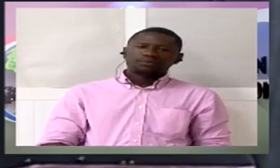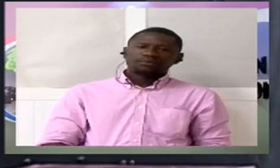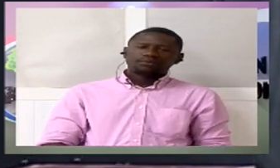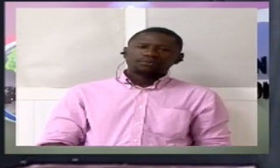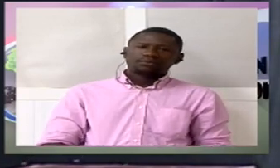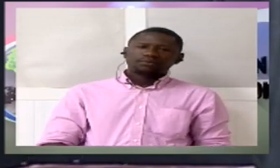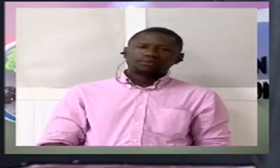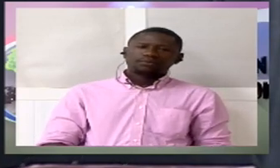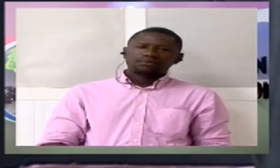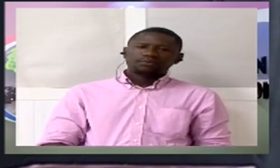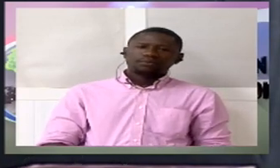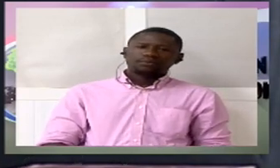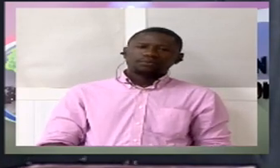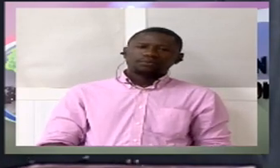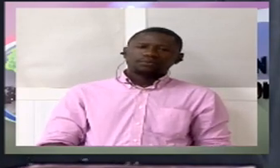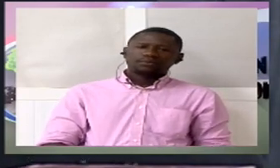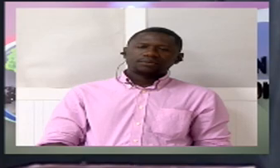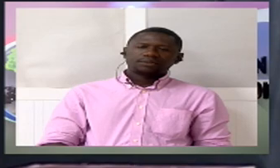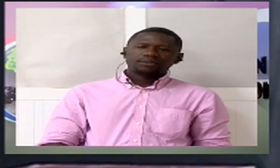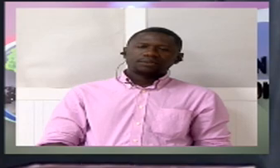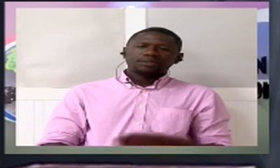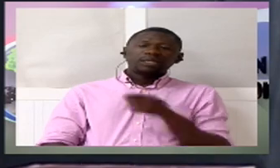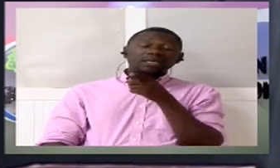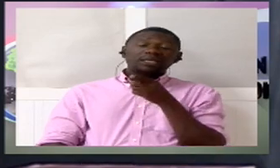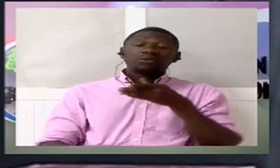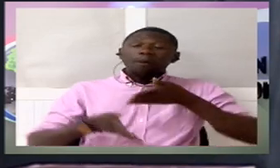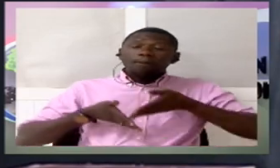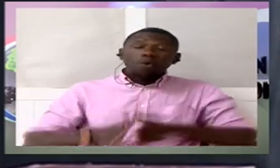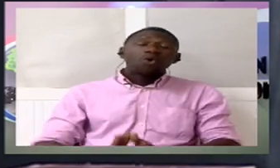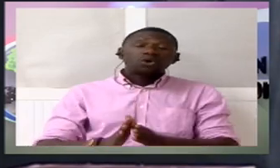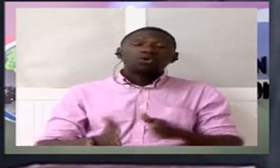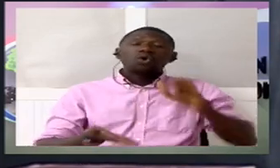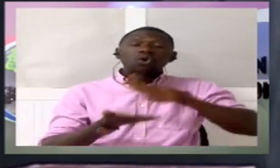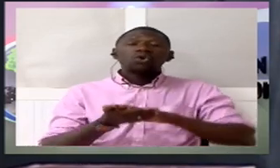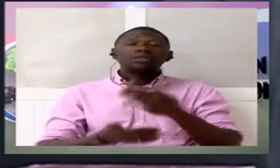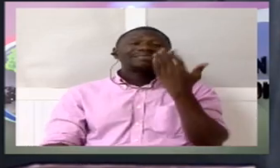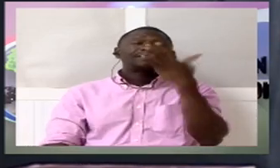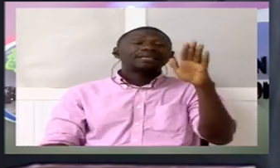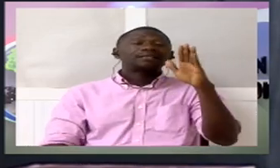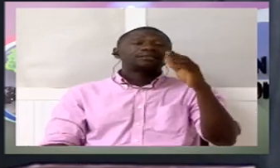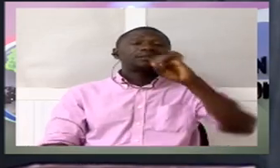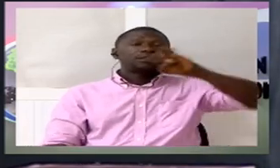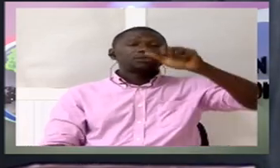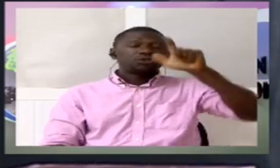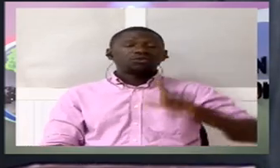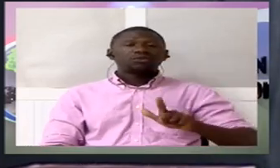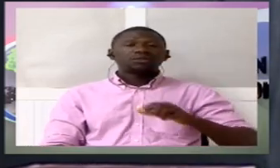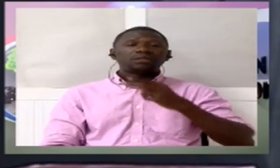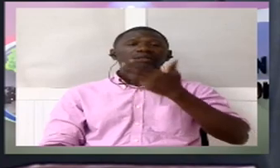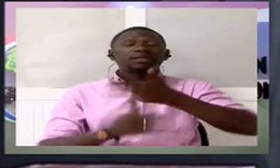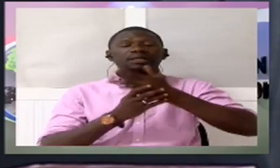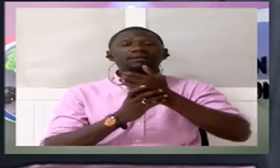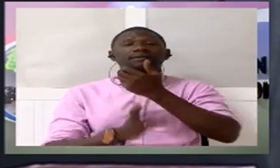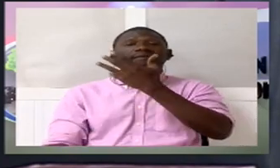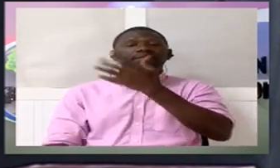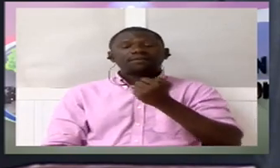awuluta 10th July 1959. Baba was born on the 10th of July 1959. Jara Karantaba